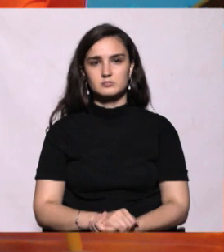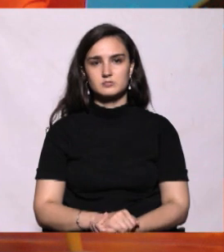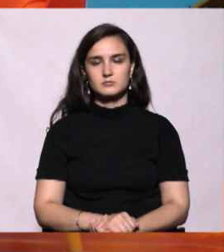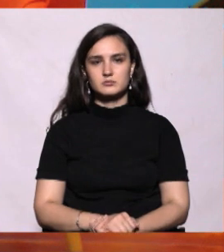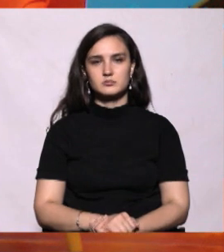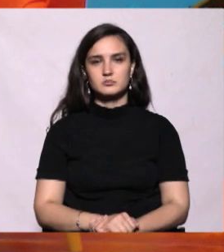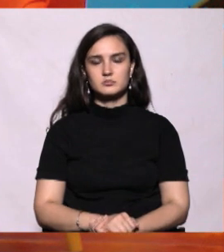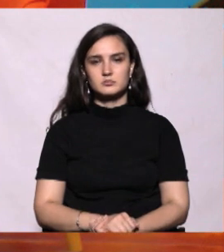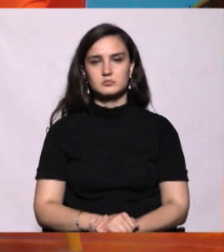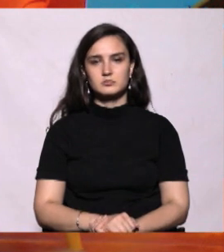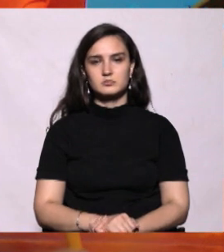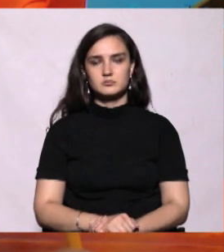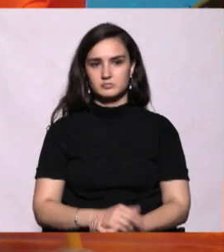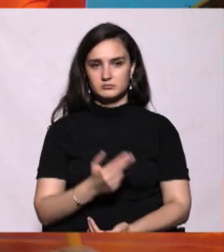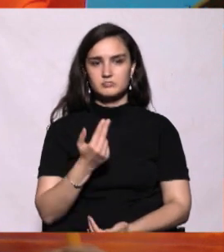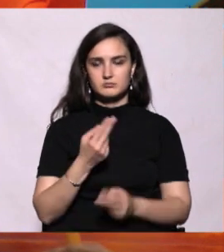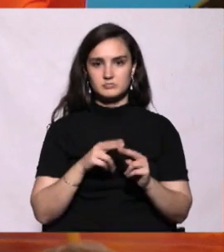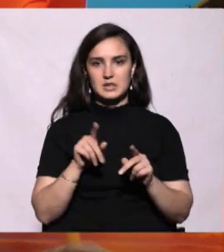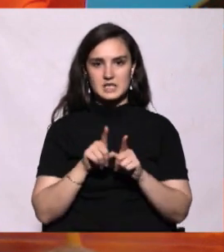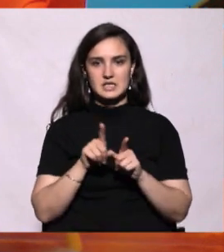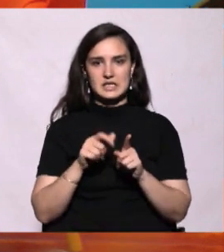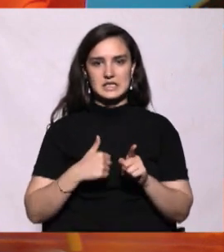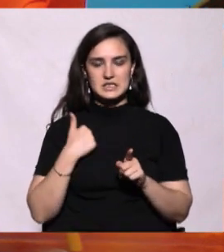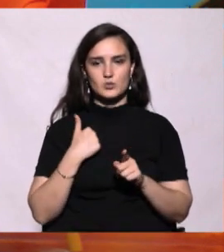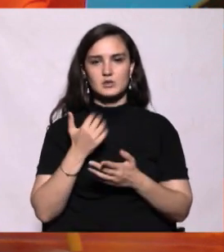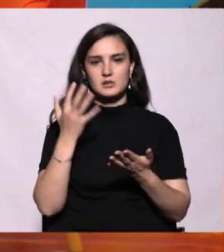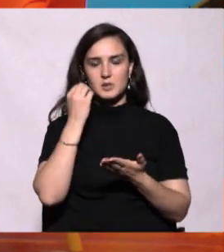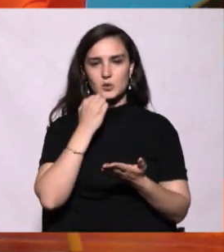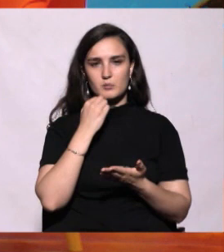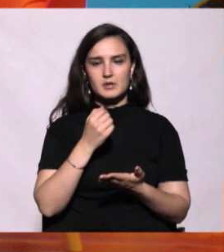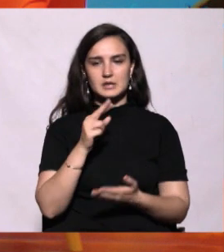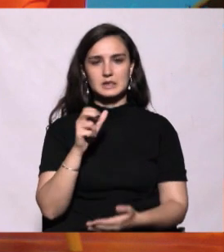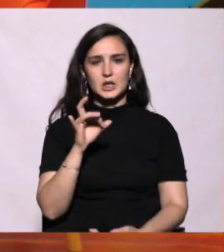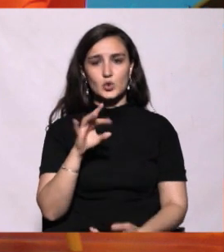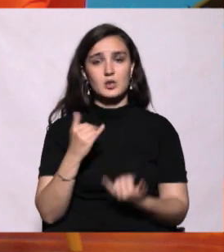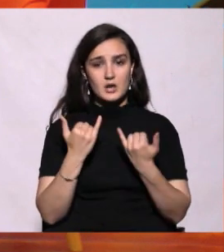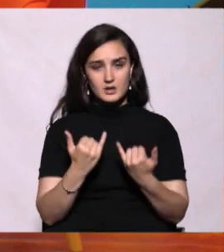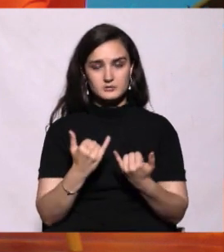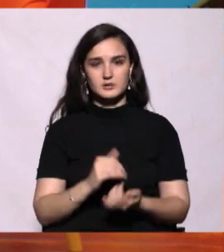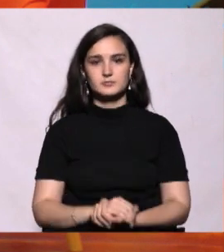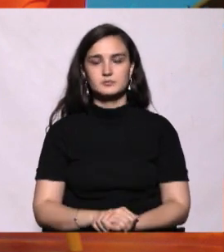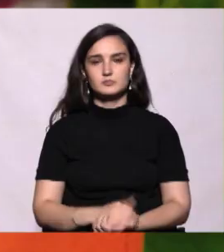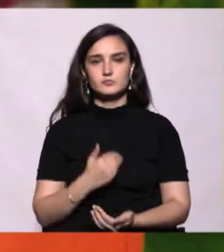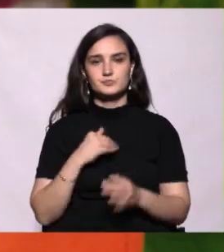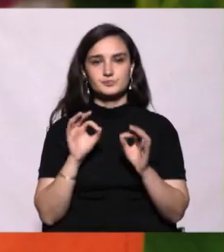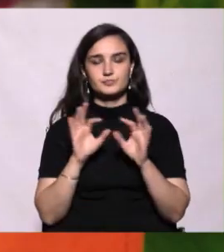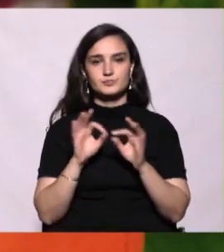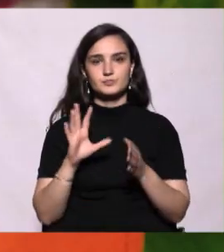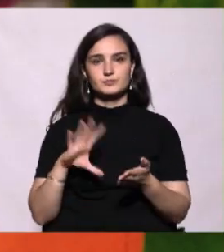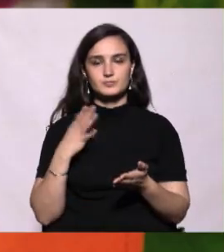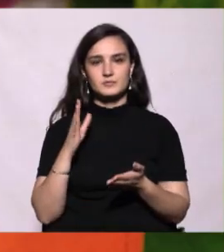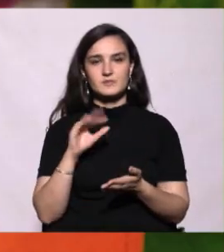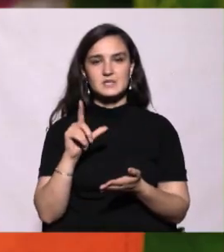away. Okay. He's that honorable. Okay. Yeah. Thank you, Mr. Deril. And now we talked about the